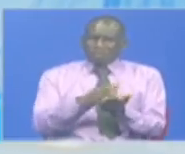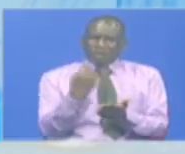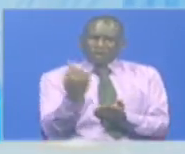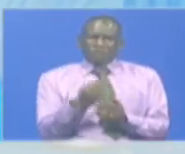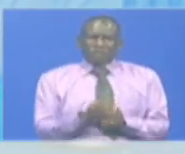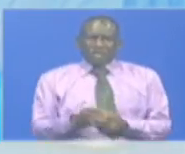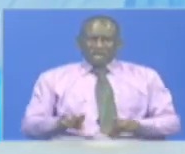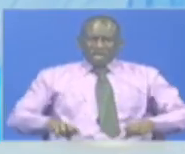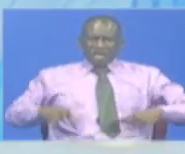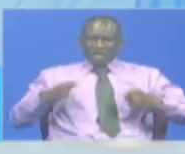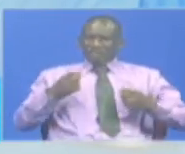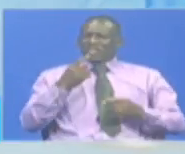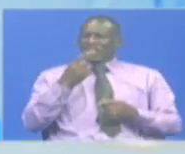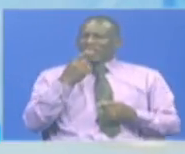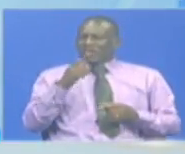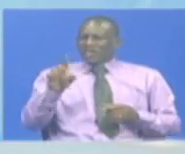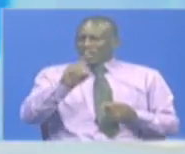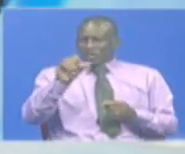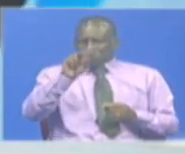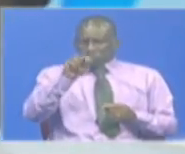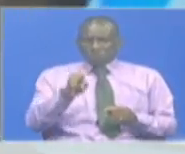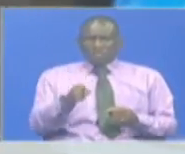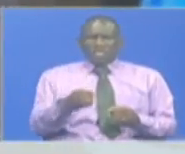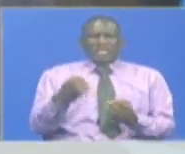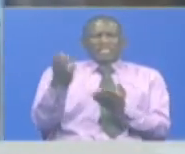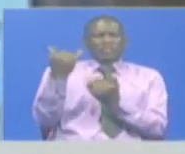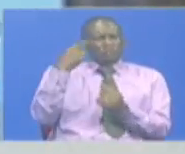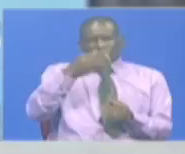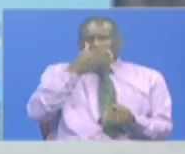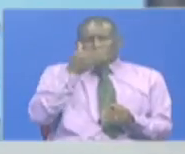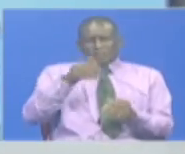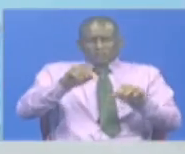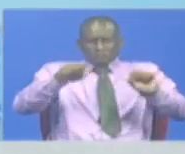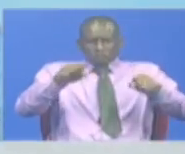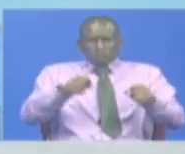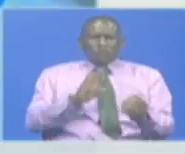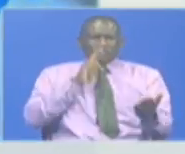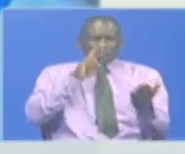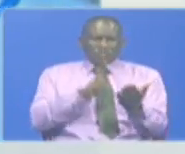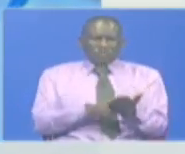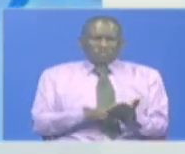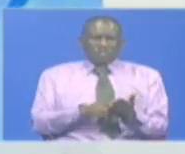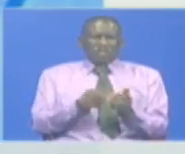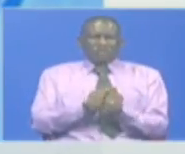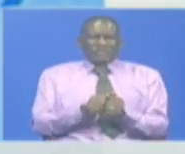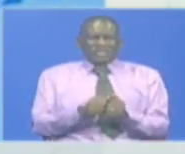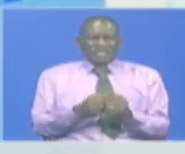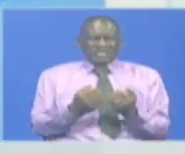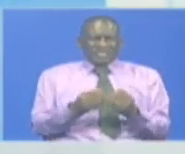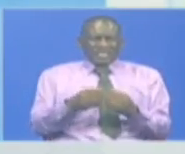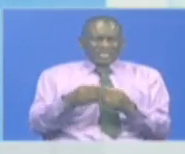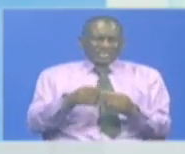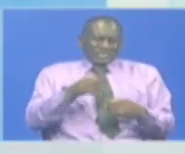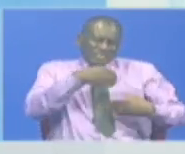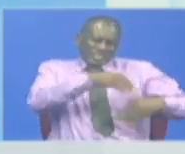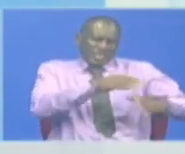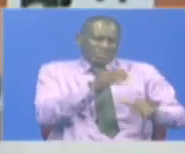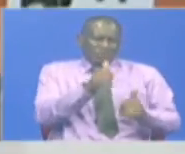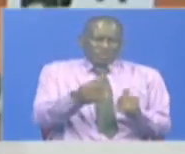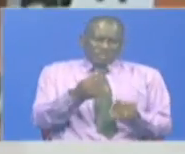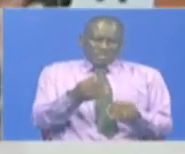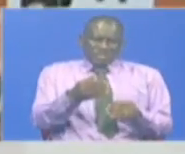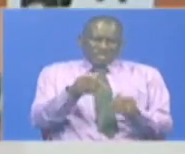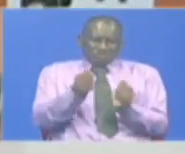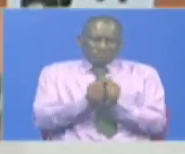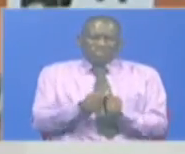Life in the red zone is an everyday hope for the best possible outcome amid the anxiety and stigma that come with the virus.